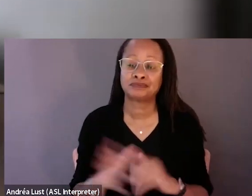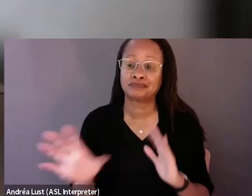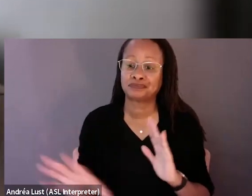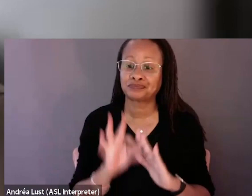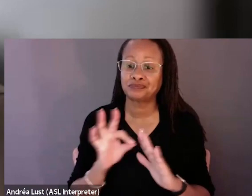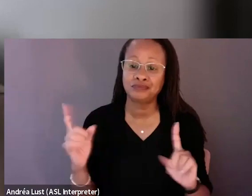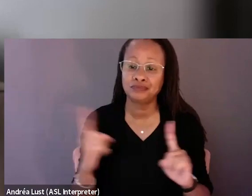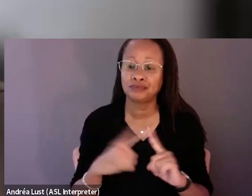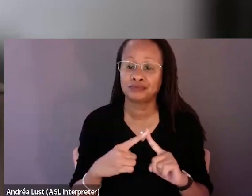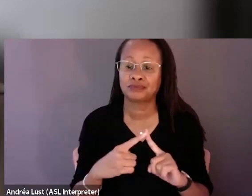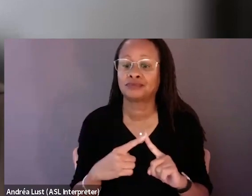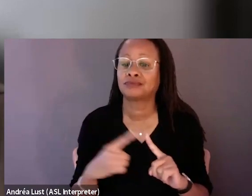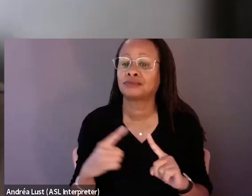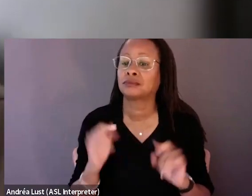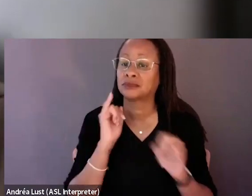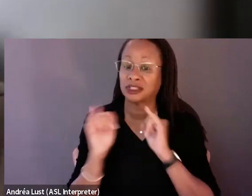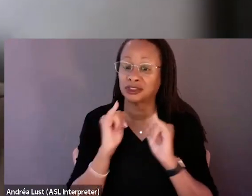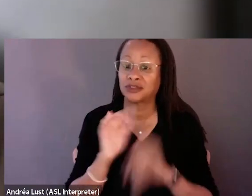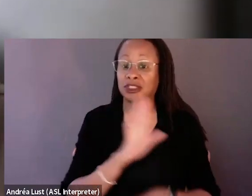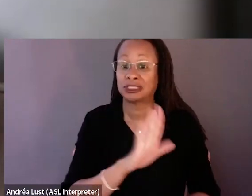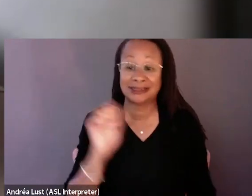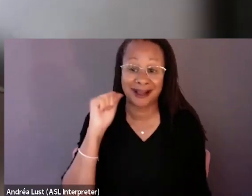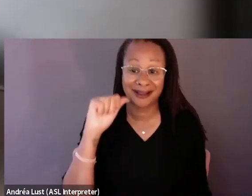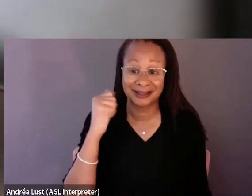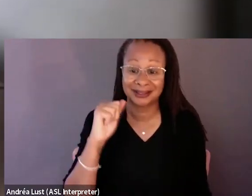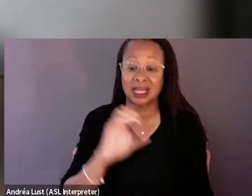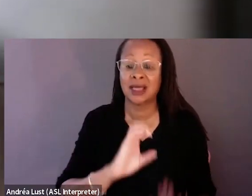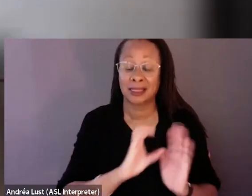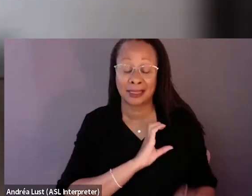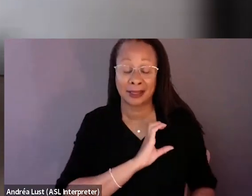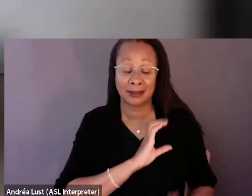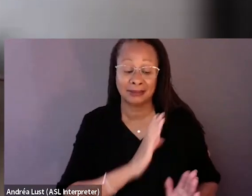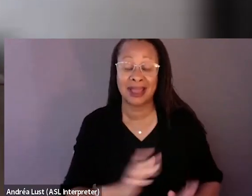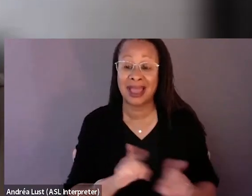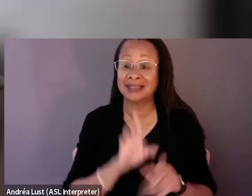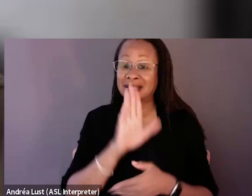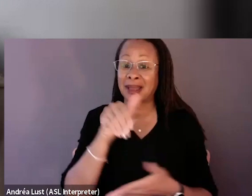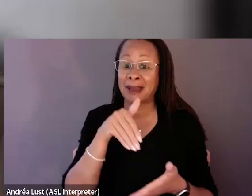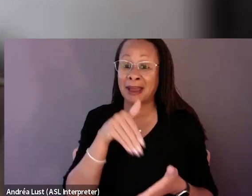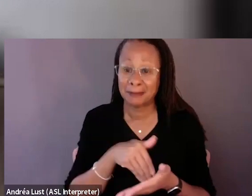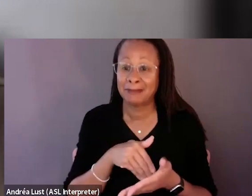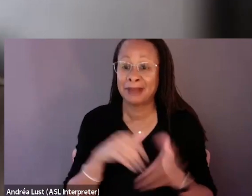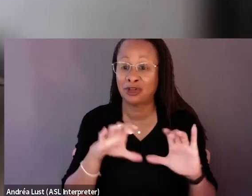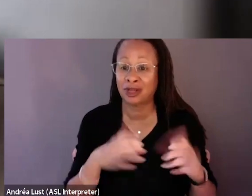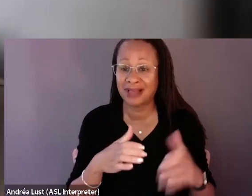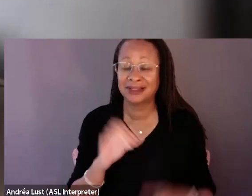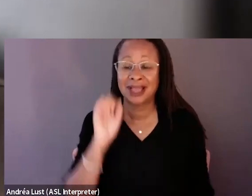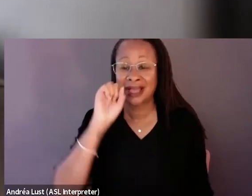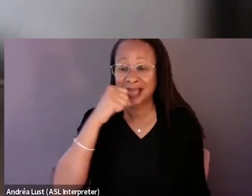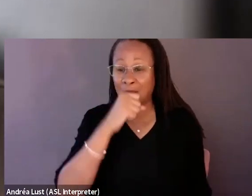to interview his aunt as one of the middle class Taiwanese